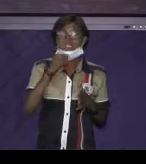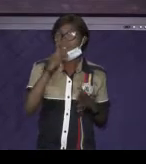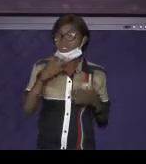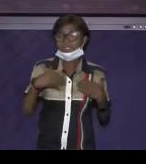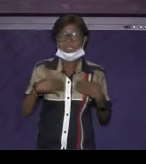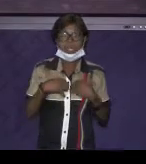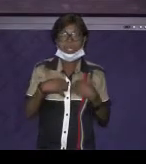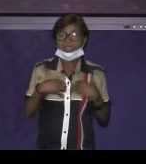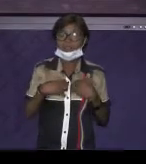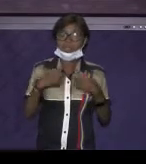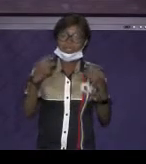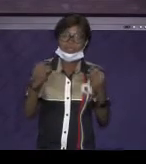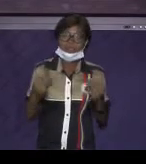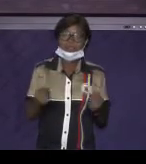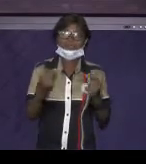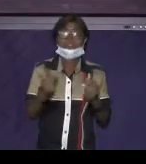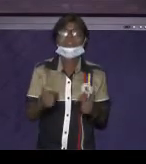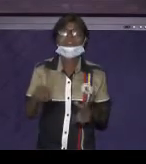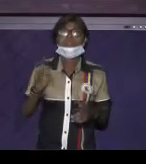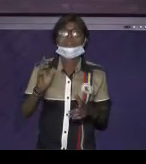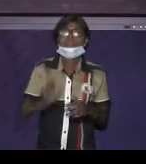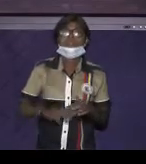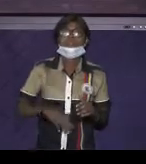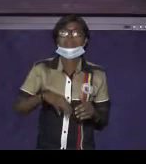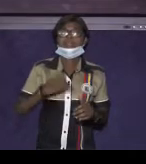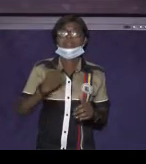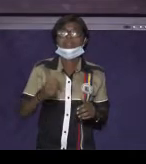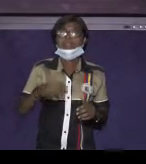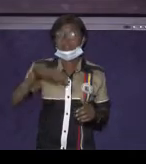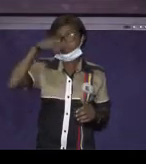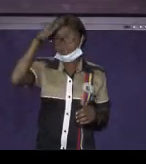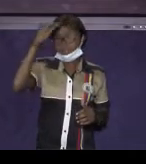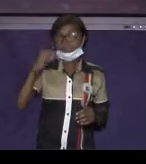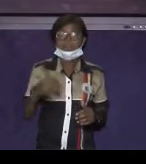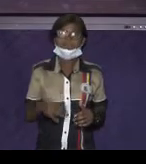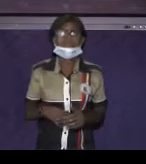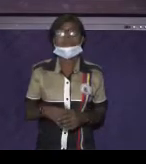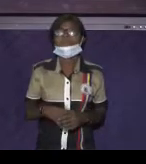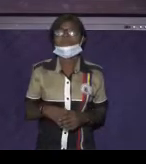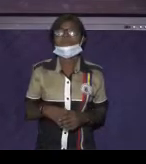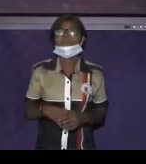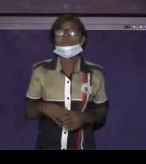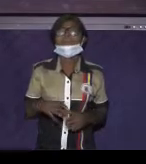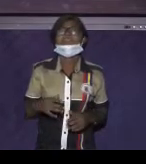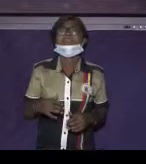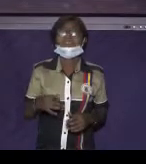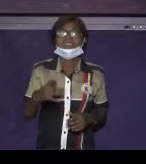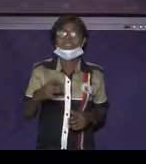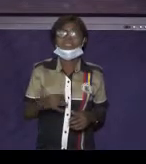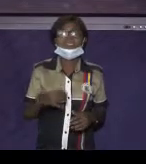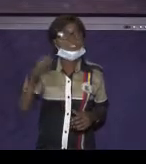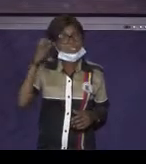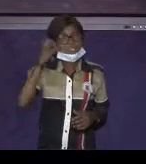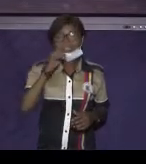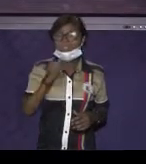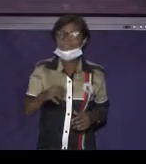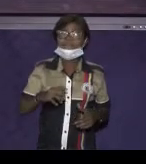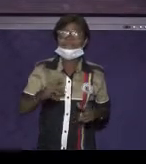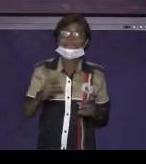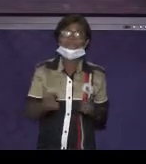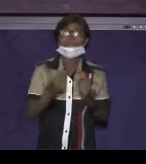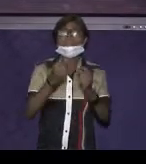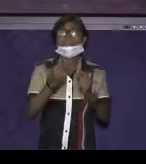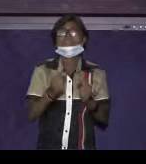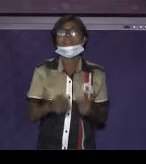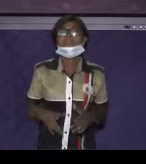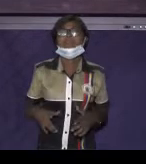the cheetah is way faster than Usain Bolt. The cheetah, of course, is the fastest land animal. So